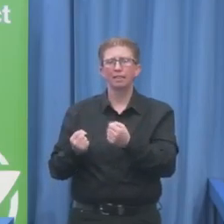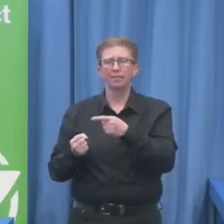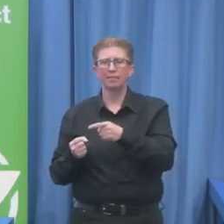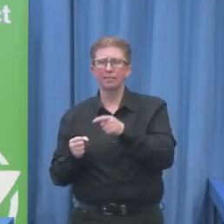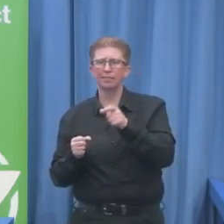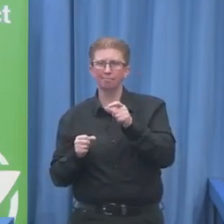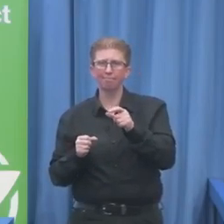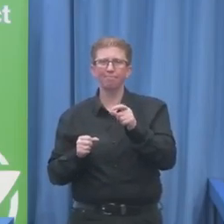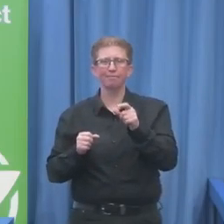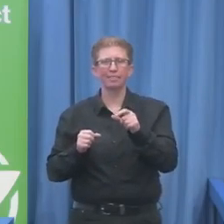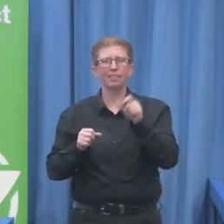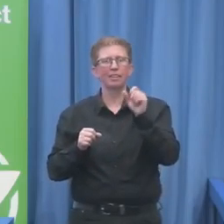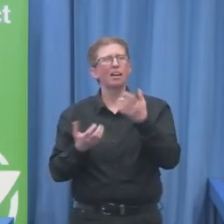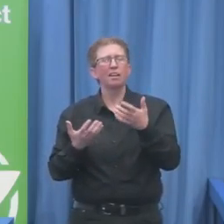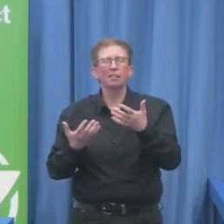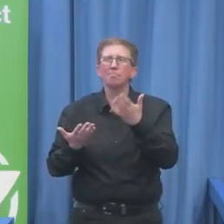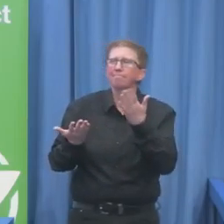You want to? Okay.